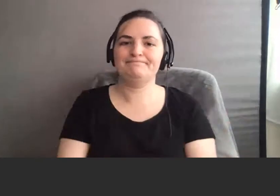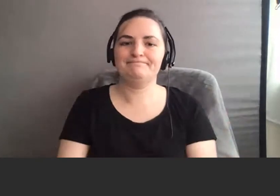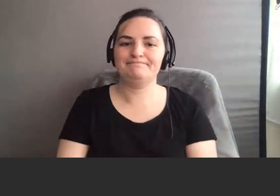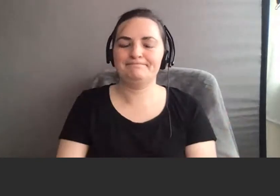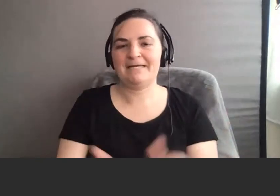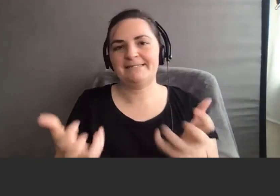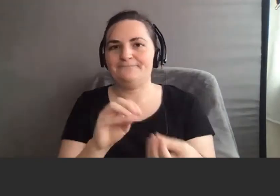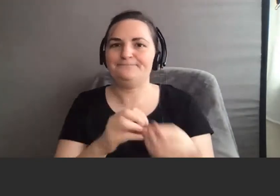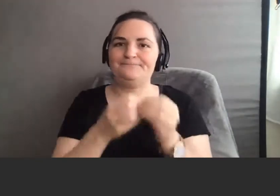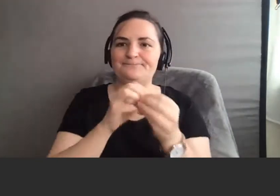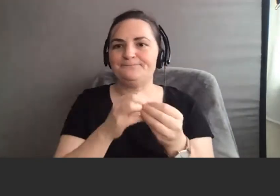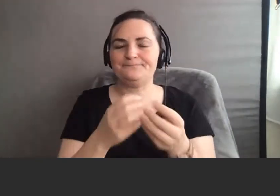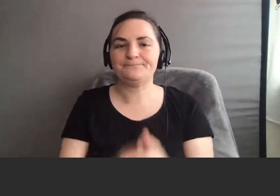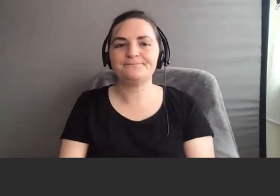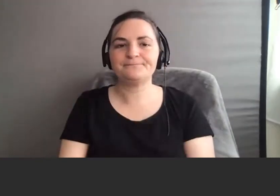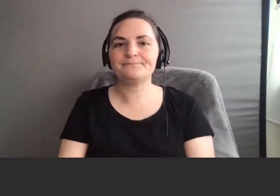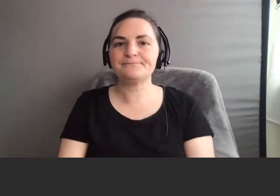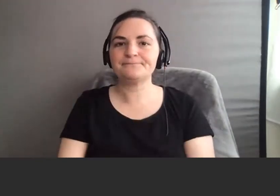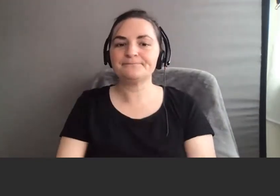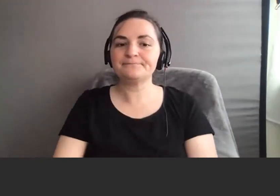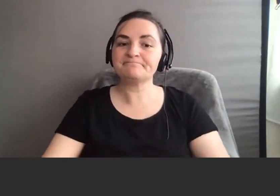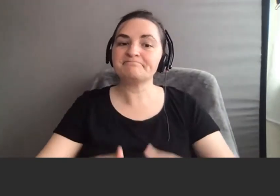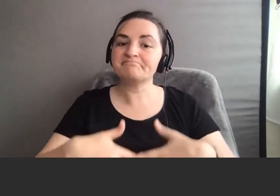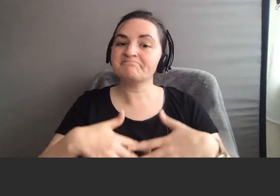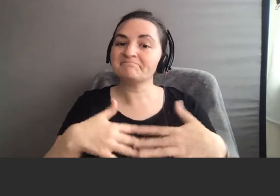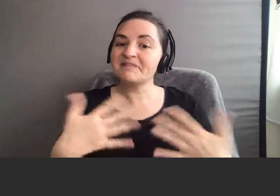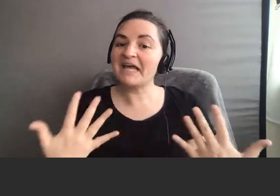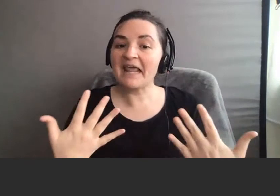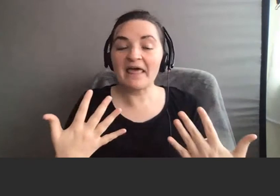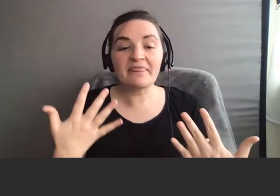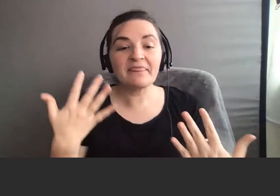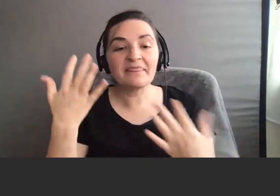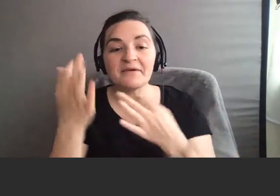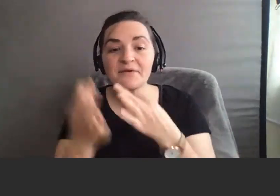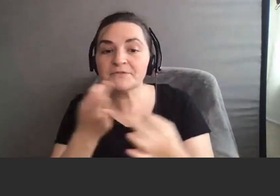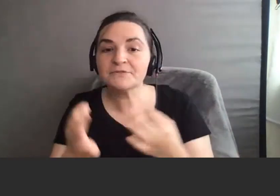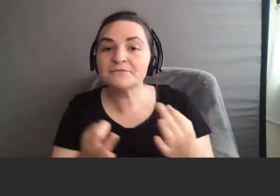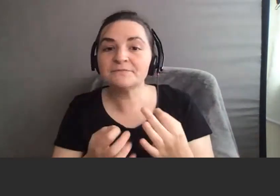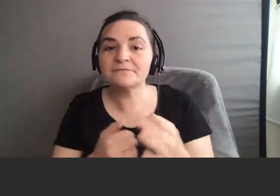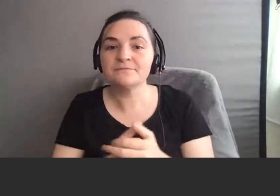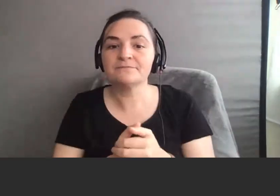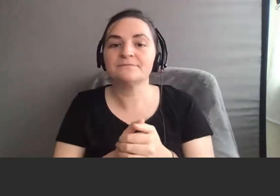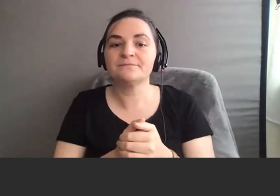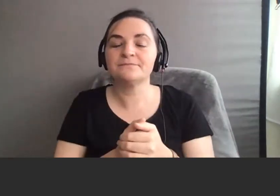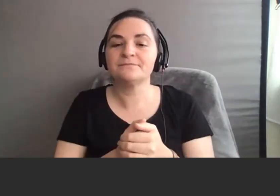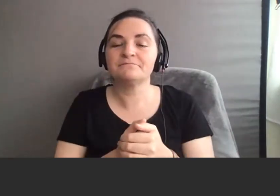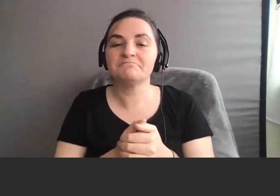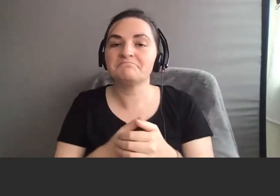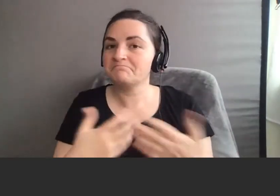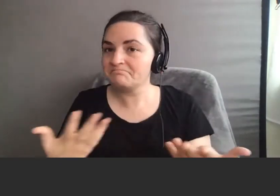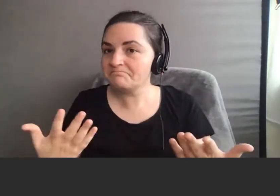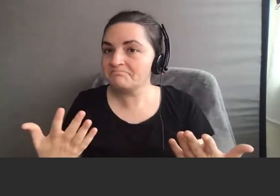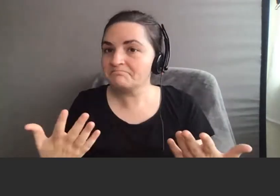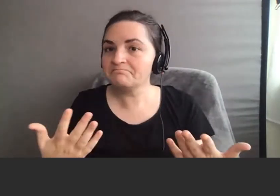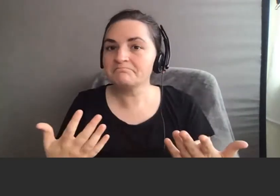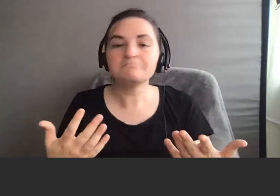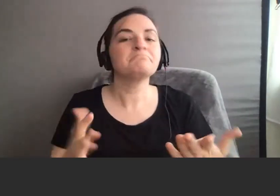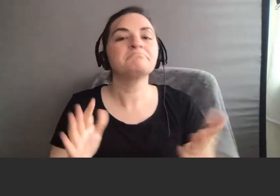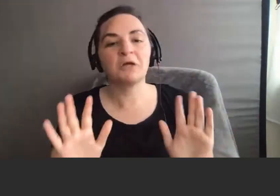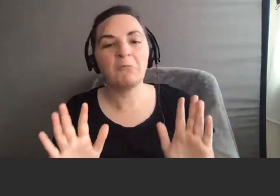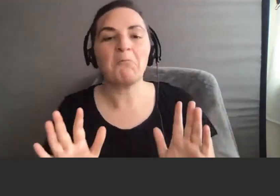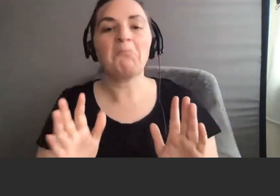Okay, any other questions? Any other questions that would be useful for everybody? So what I'm going to do basically is I'm going to, if